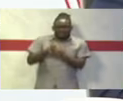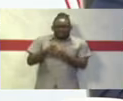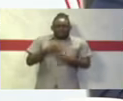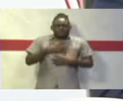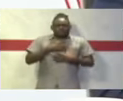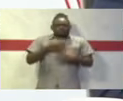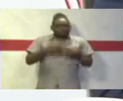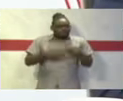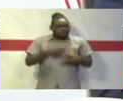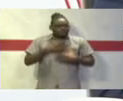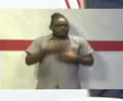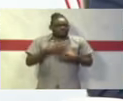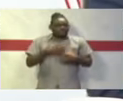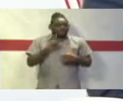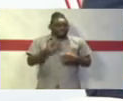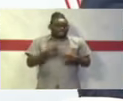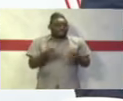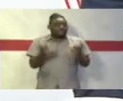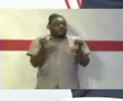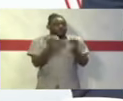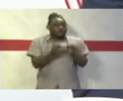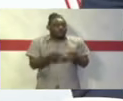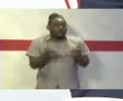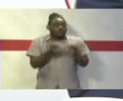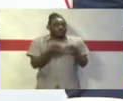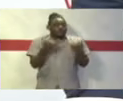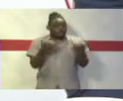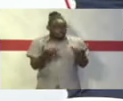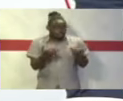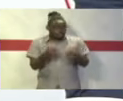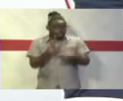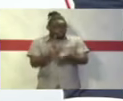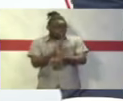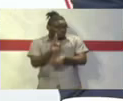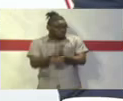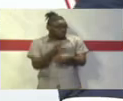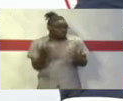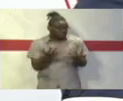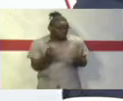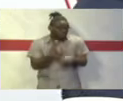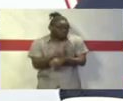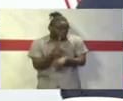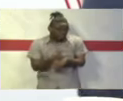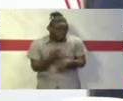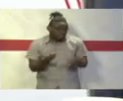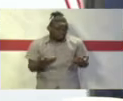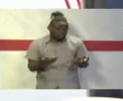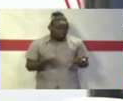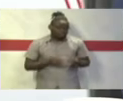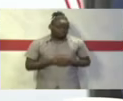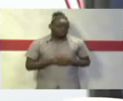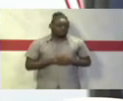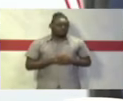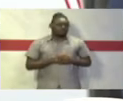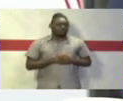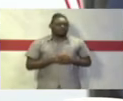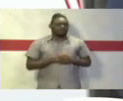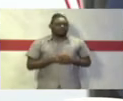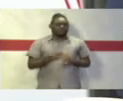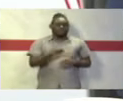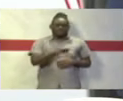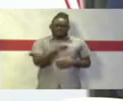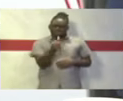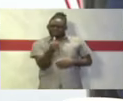throughout the NCRHA within this scenario. The other issue is that the